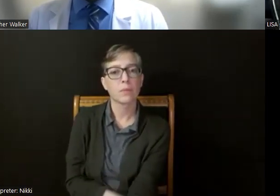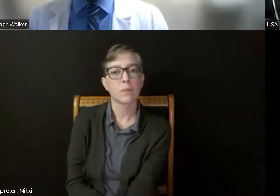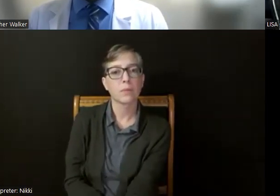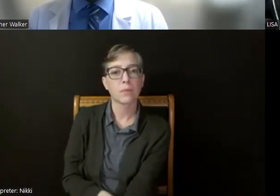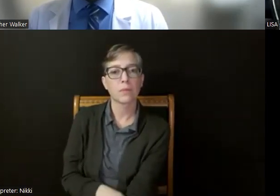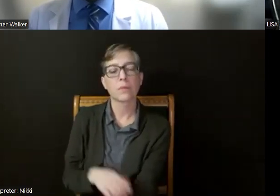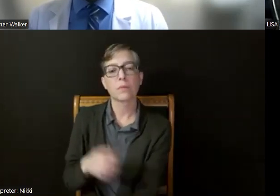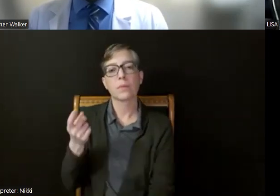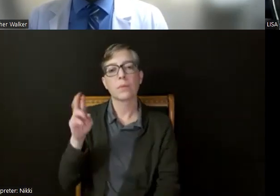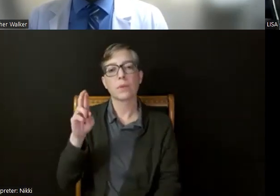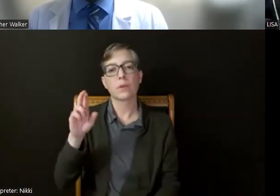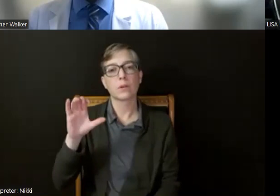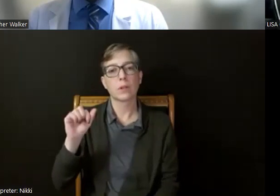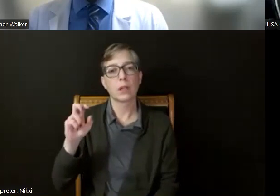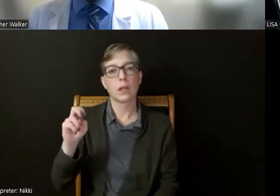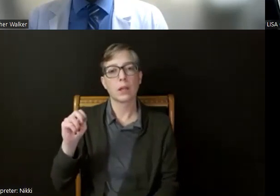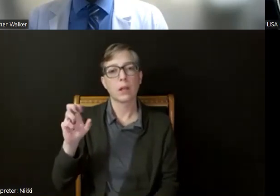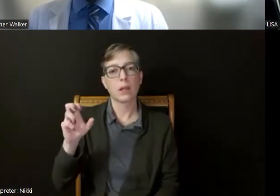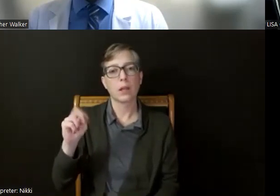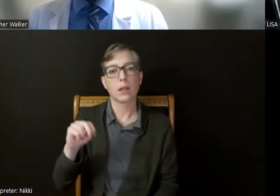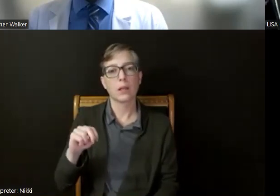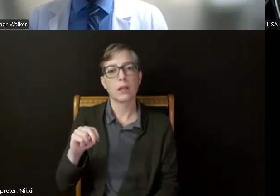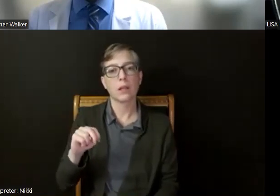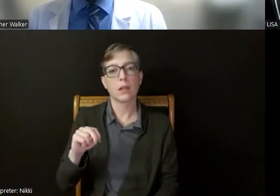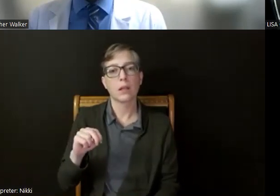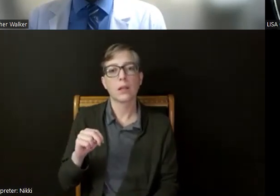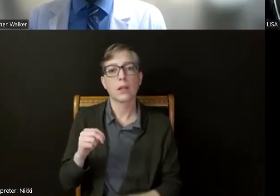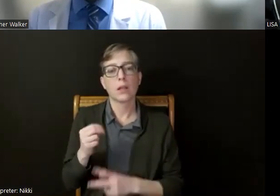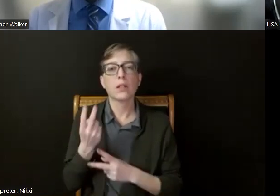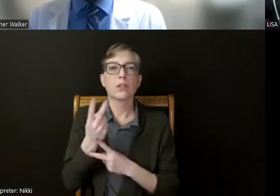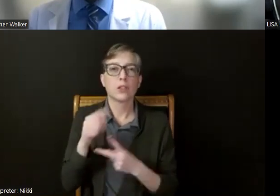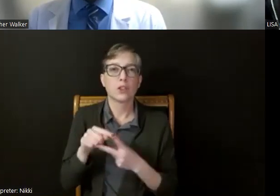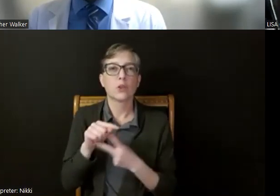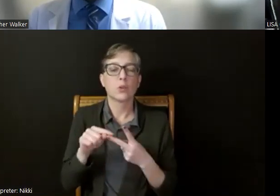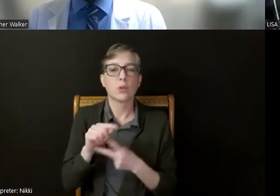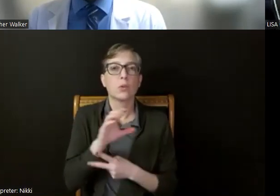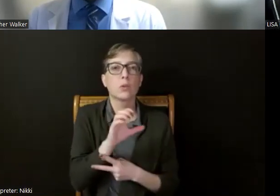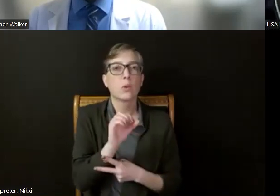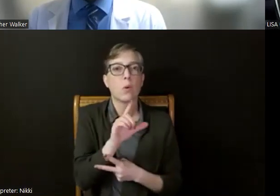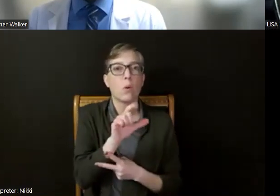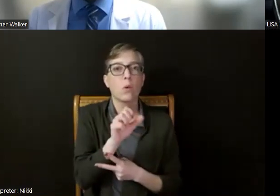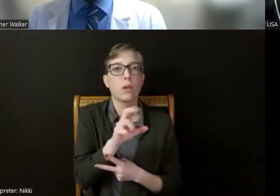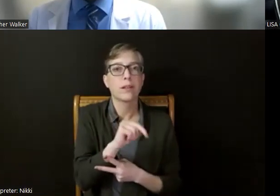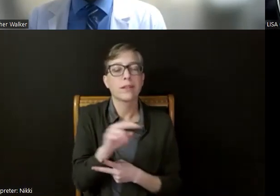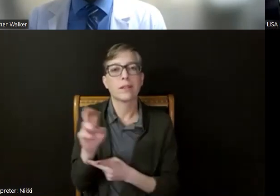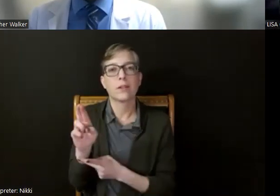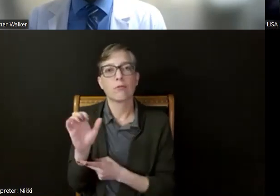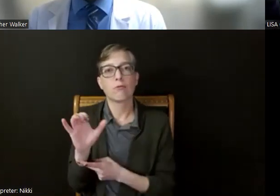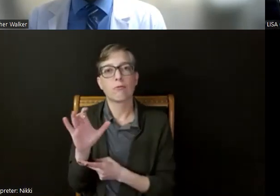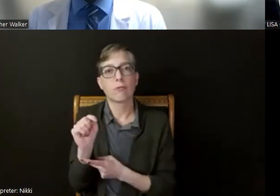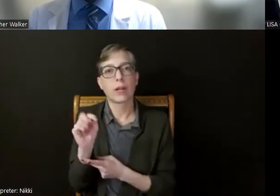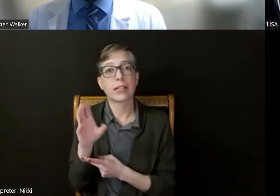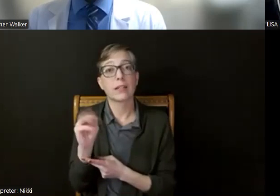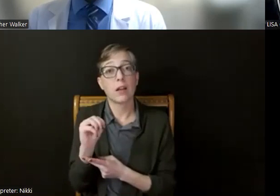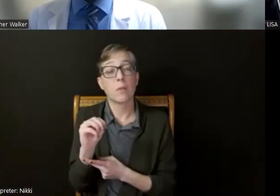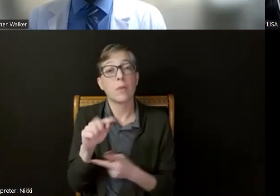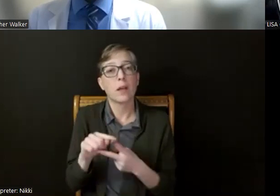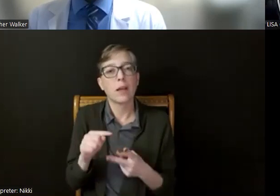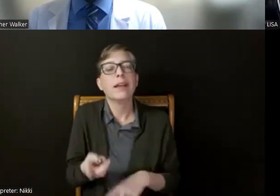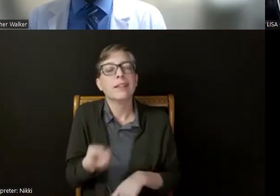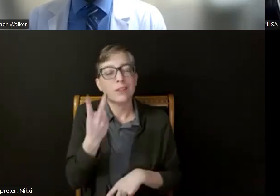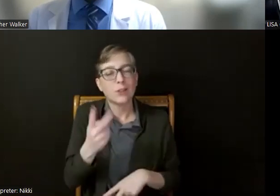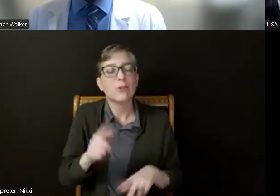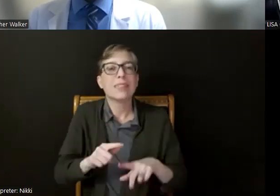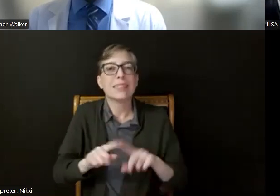So there are 2 different cancers insofar as the colon and rectum are 2 different organs that are connected together. And the reason they're